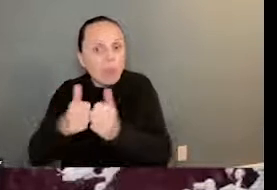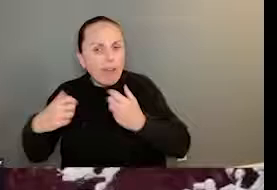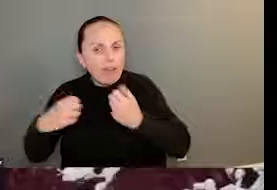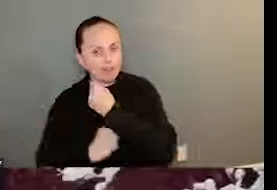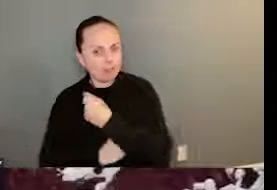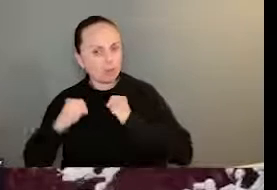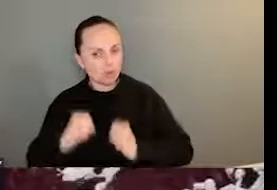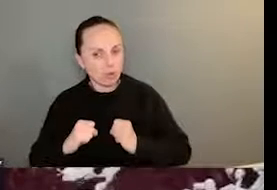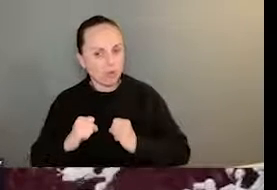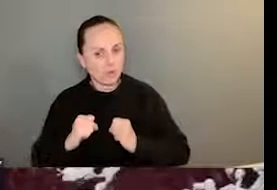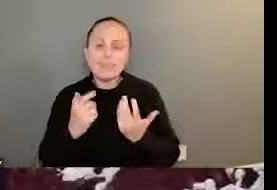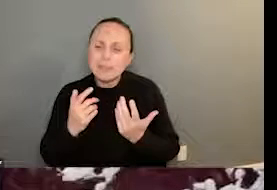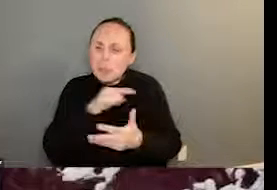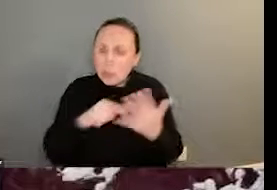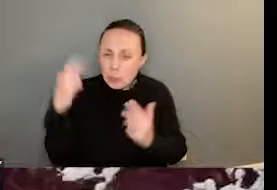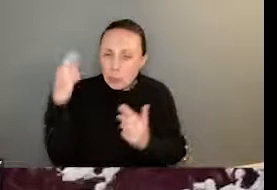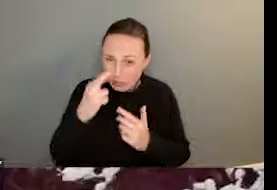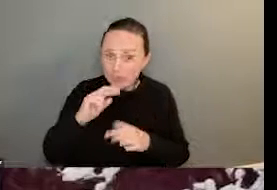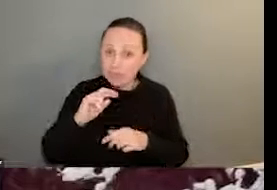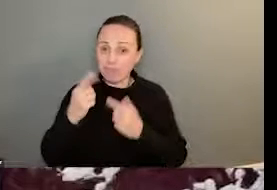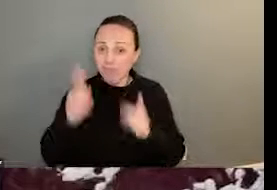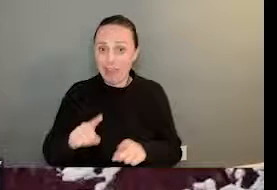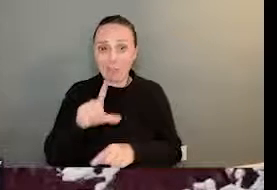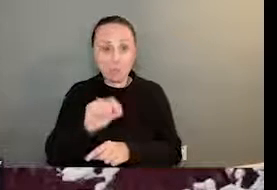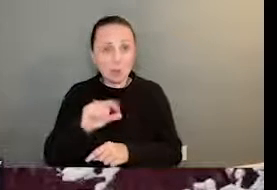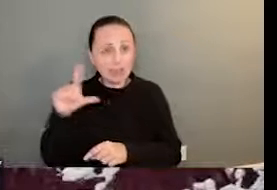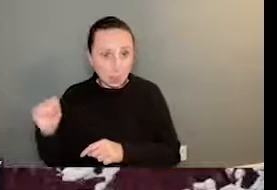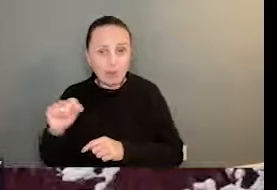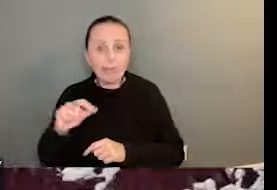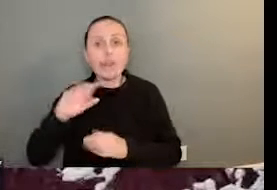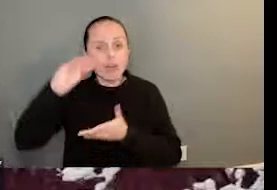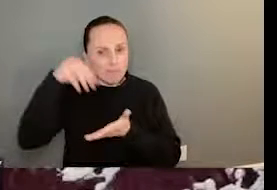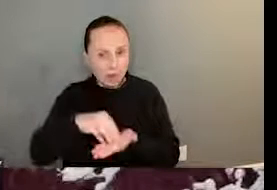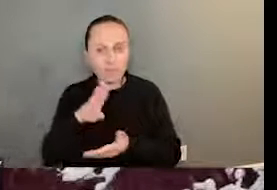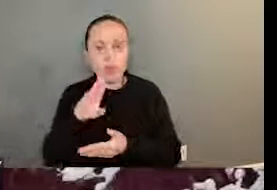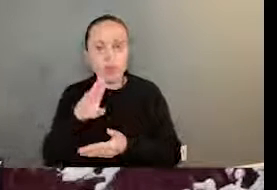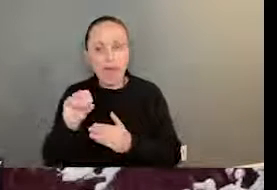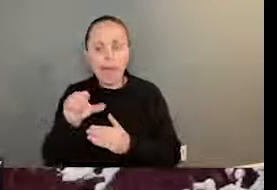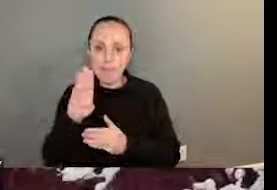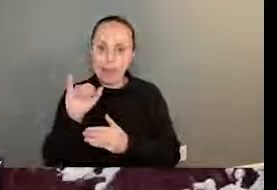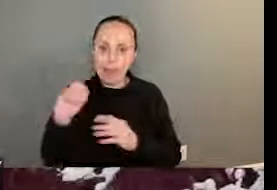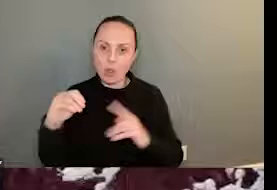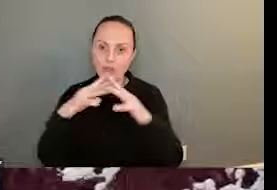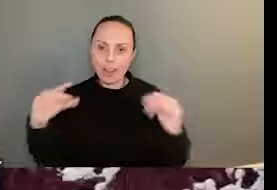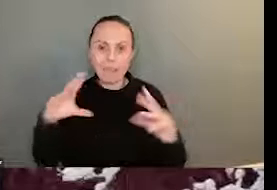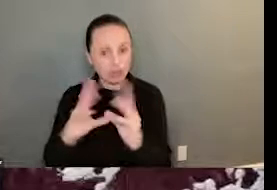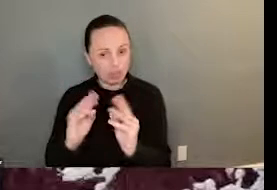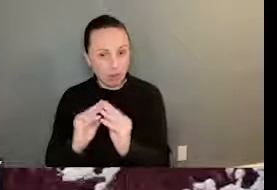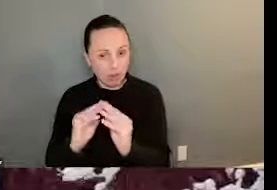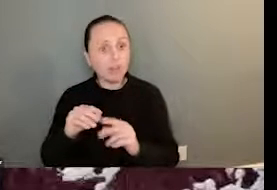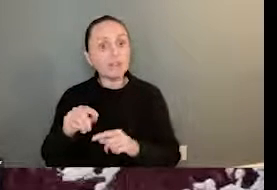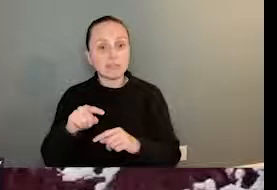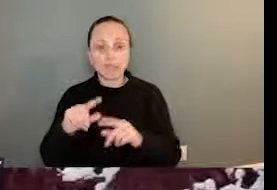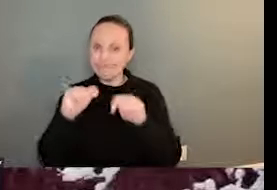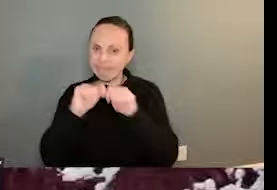reasons, that's exactly why in 2020, for the Kunming Montreal Biodiversity Conference, COP15 came